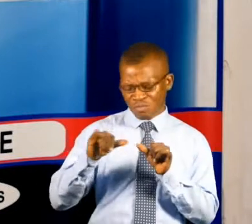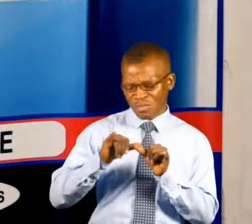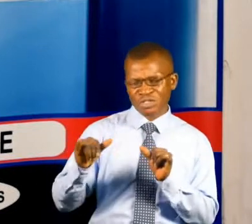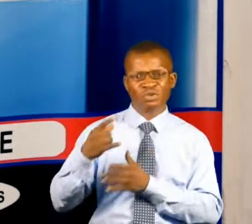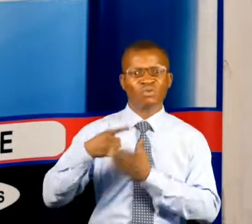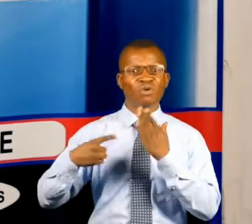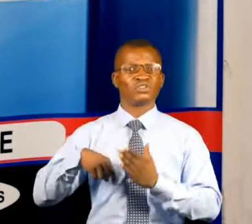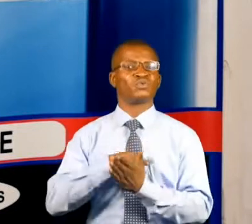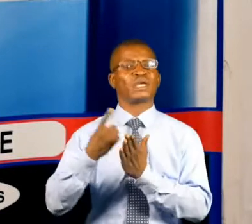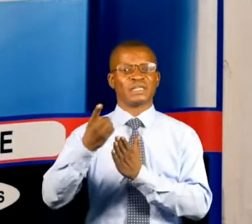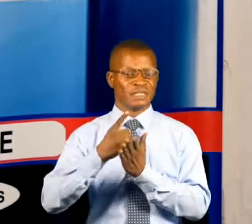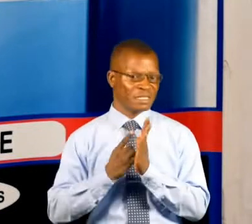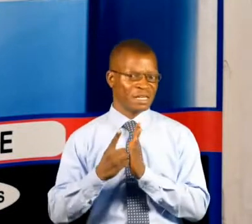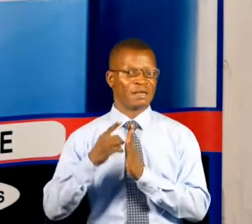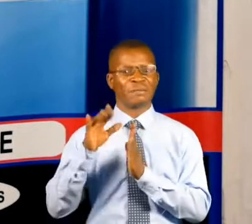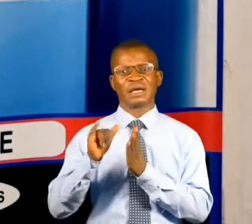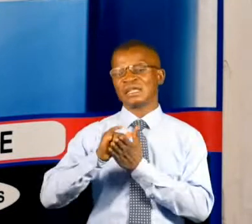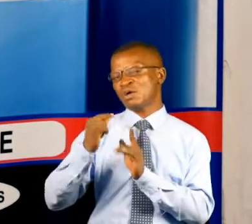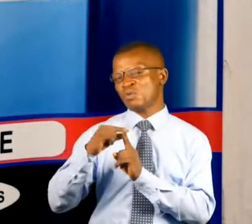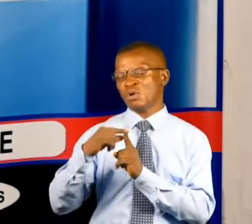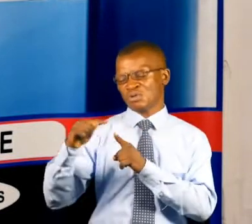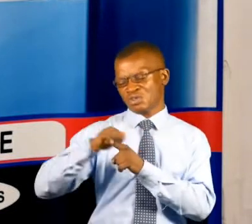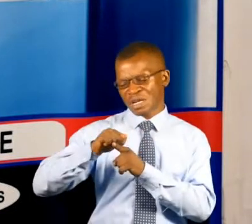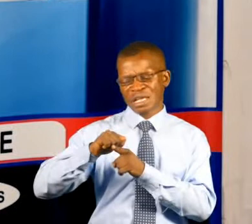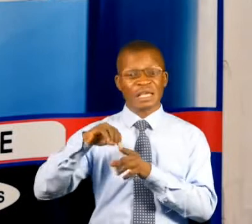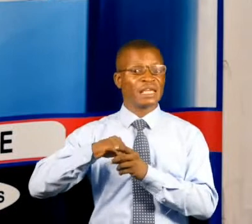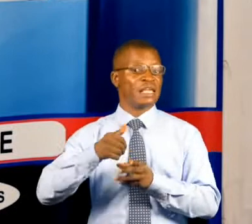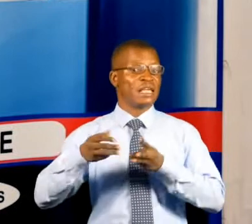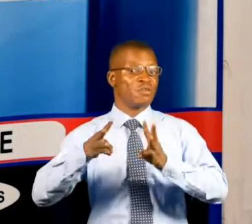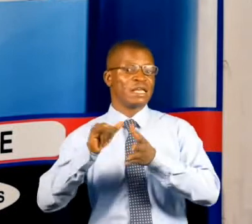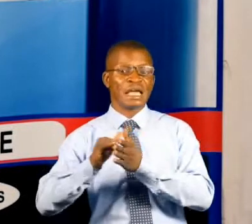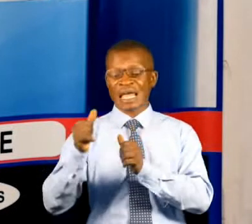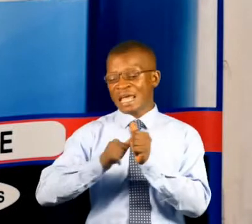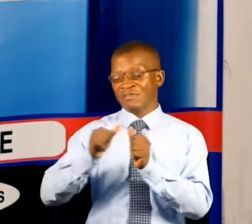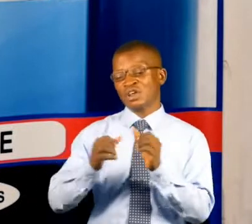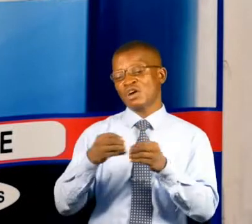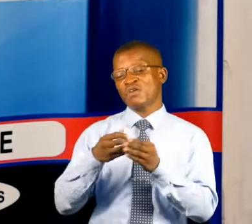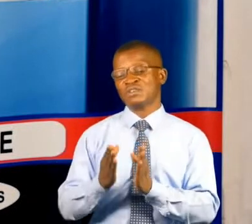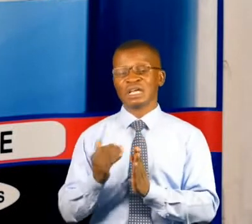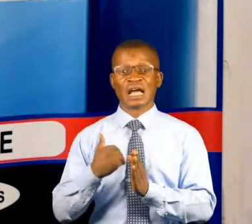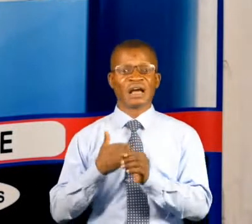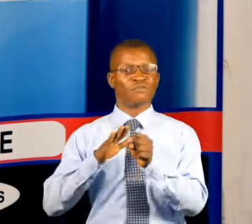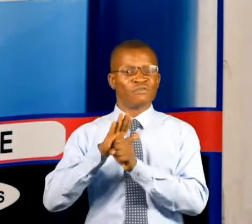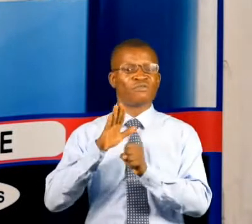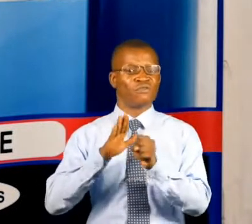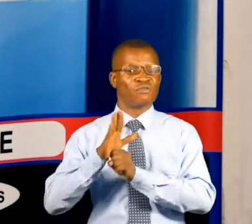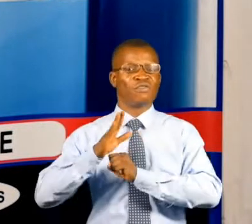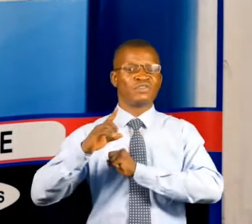sure that what we design by way of training is such that every officer has a full